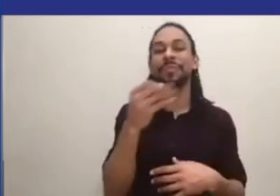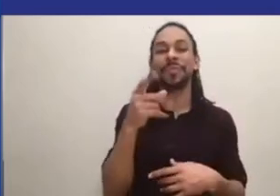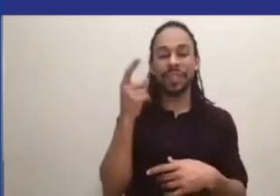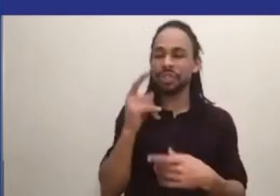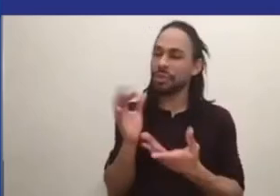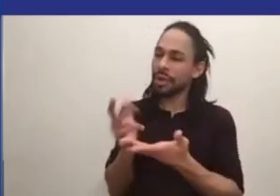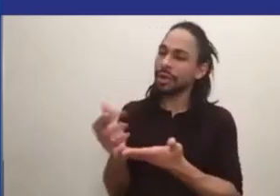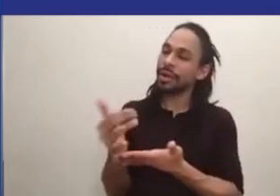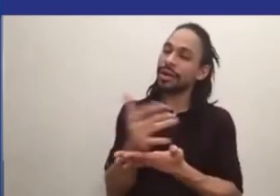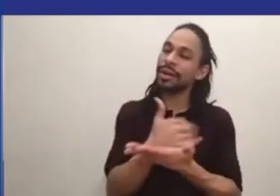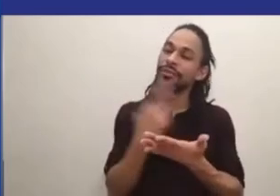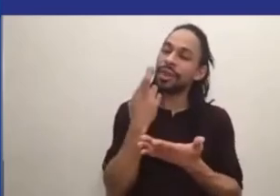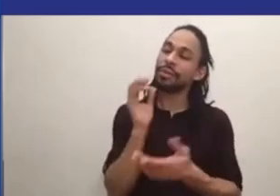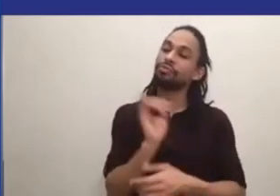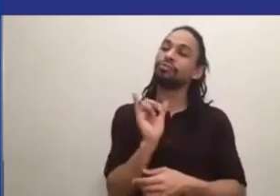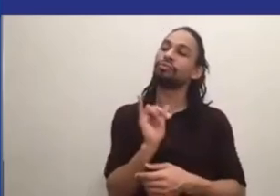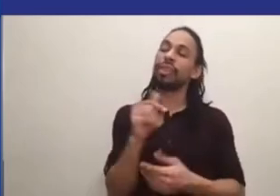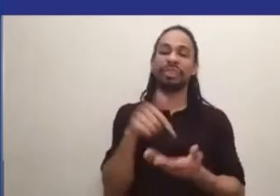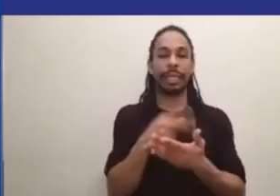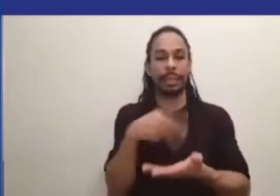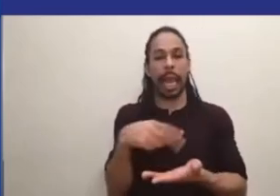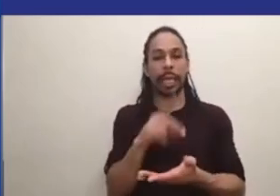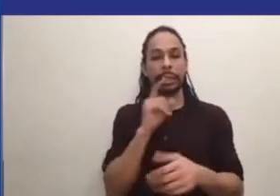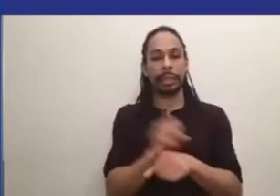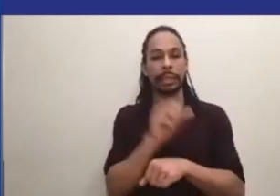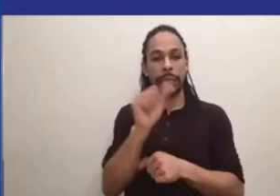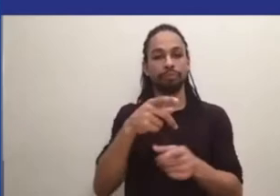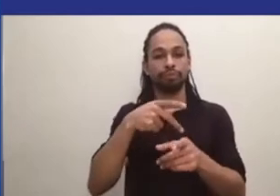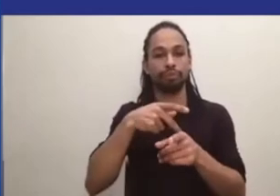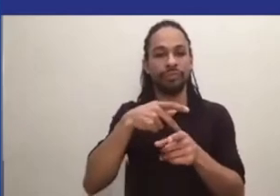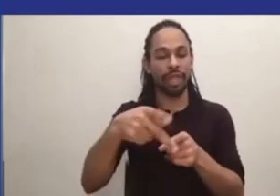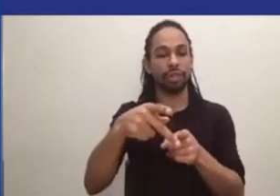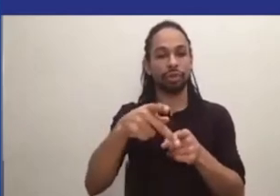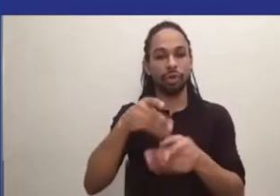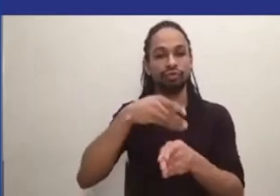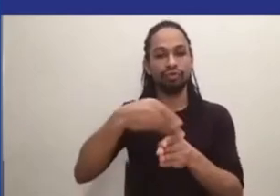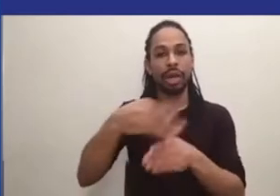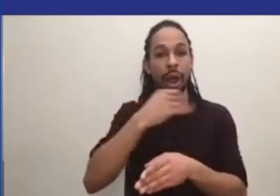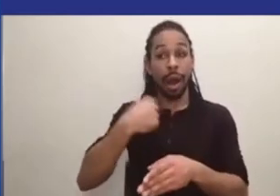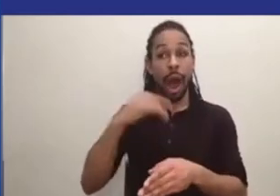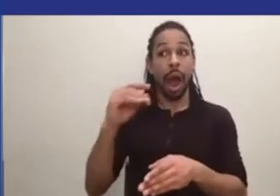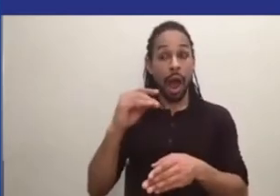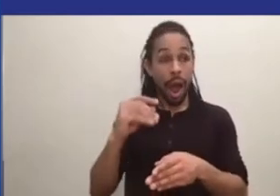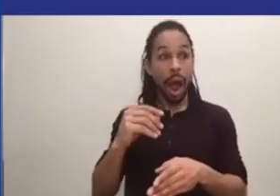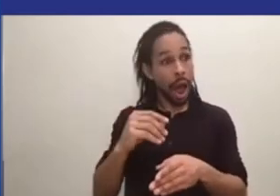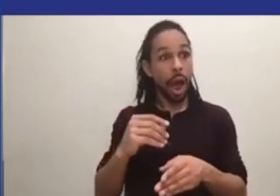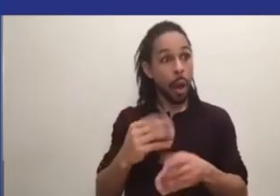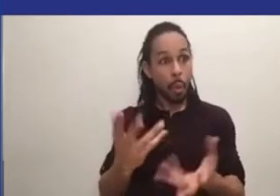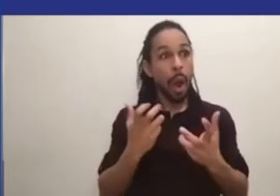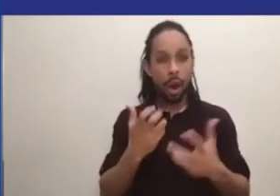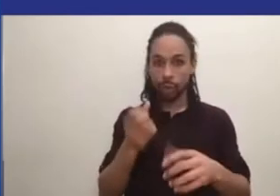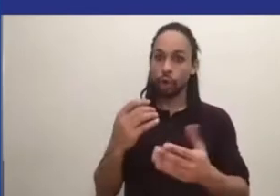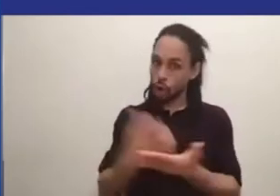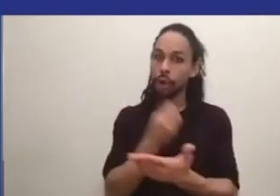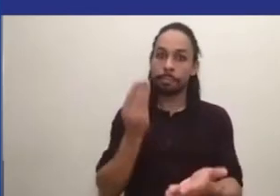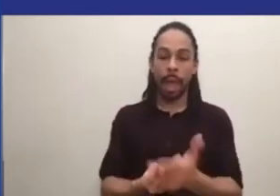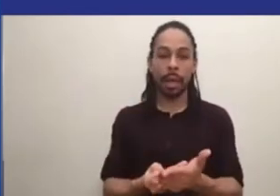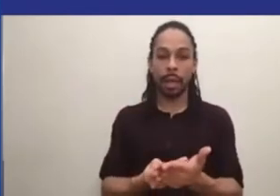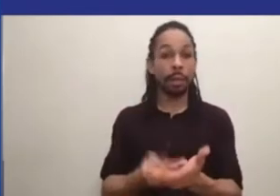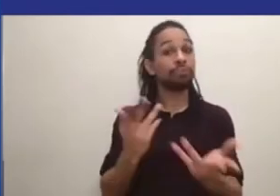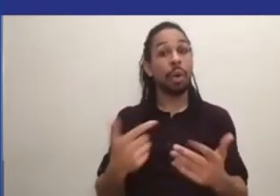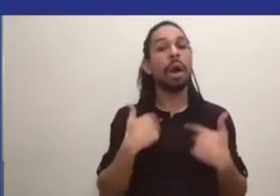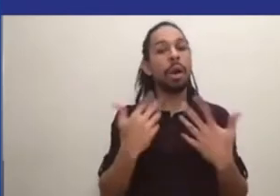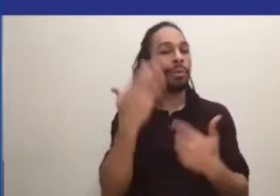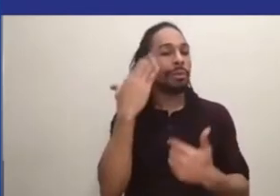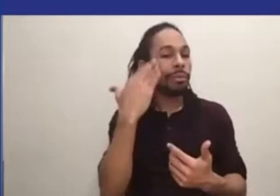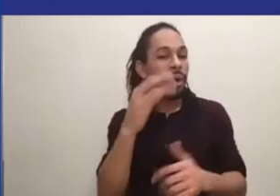is a profession and I'm about to make some money. And then, you know, what was that moment? Share that moment. And